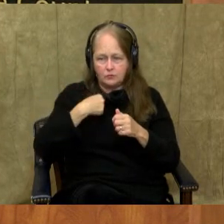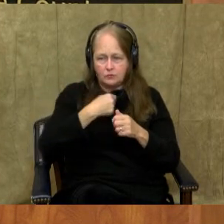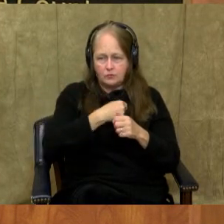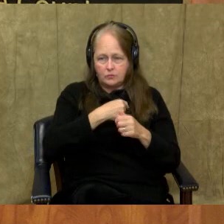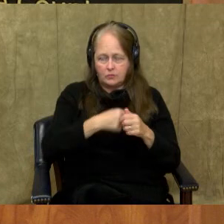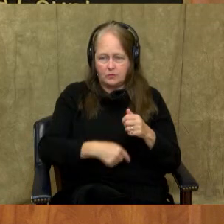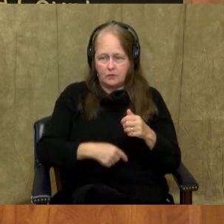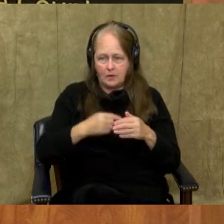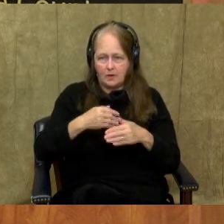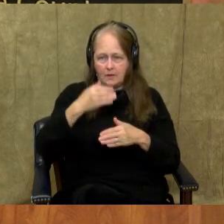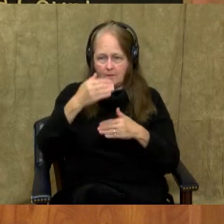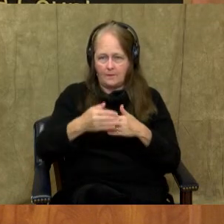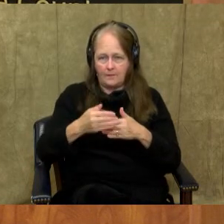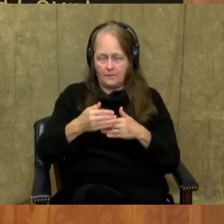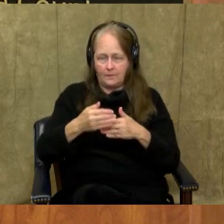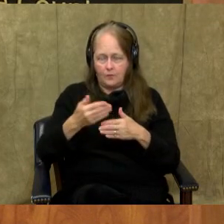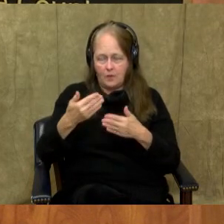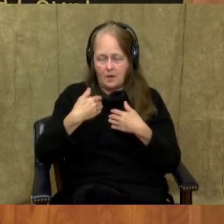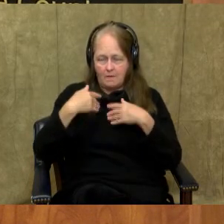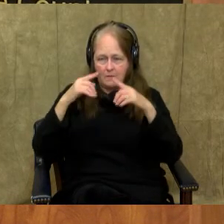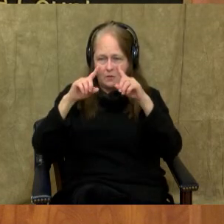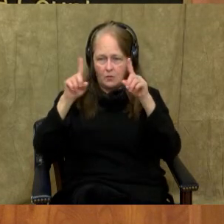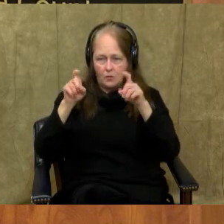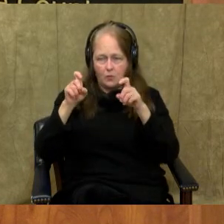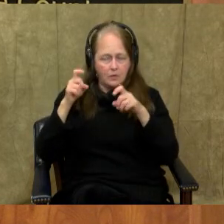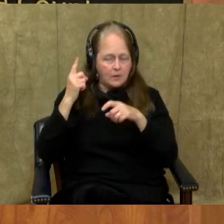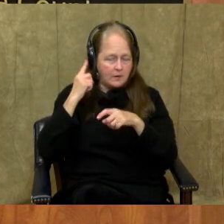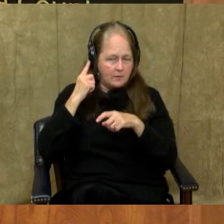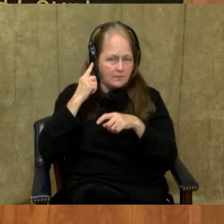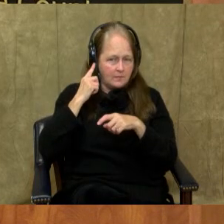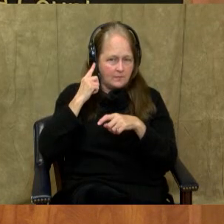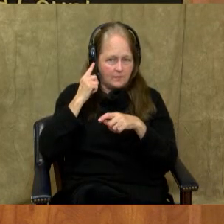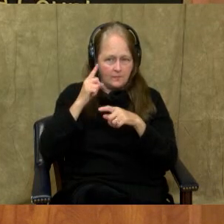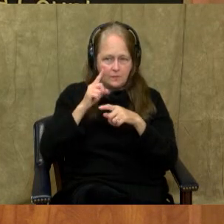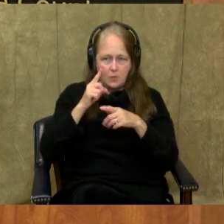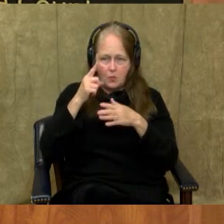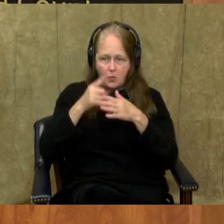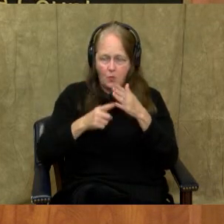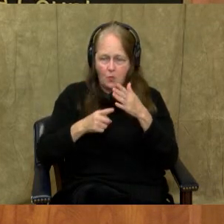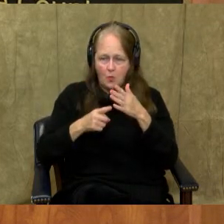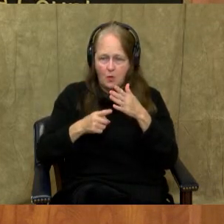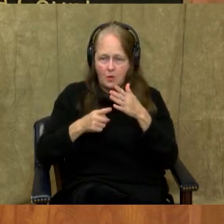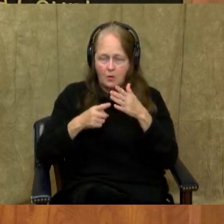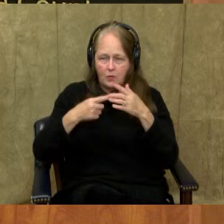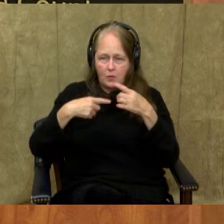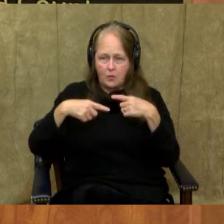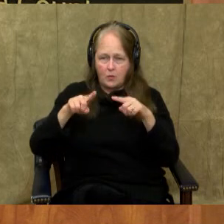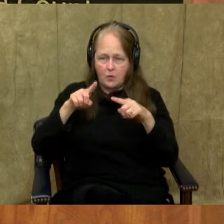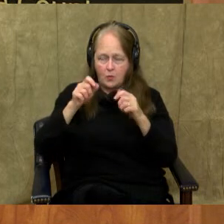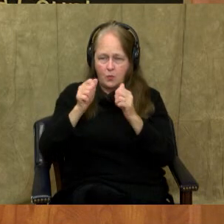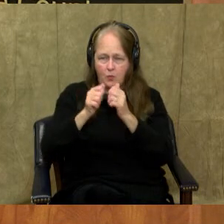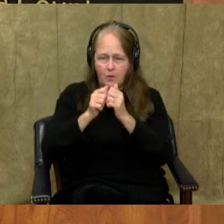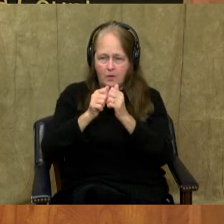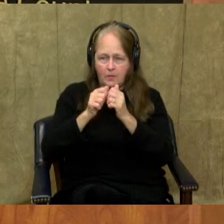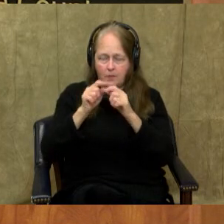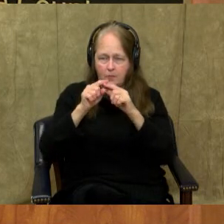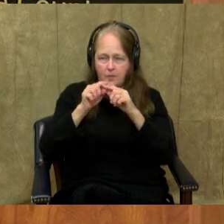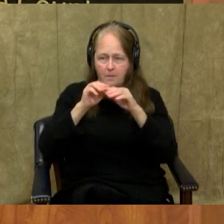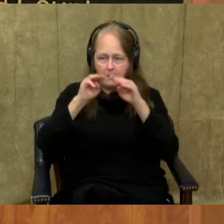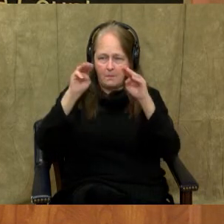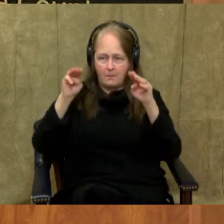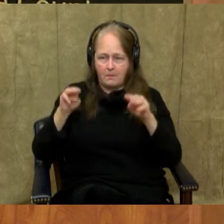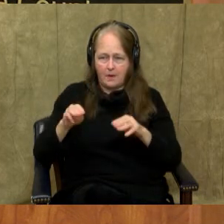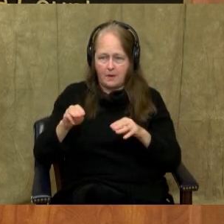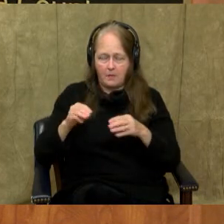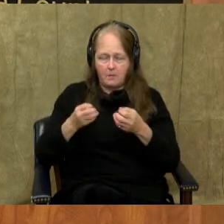minute, I bet you already have a viewer question. I can already hear it. The question is, Ms. Vandenbosch, what was going on with that map? And I